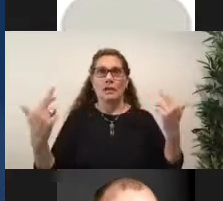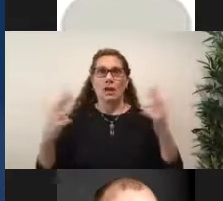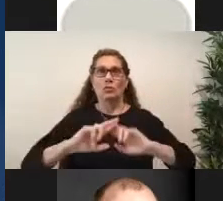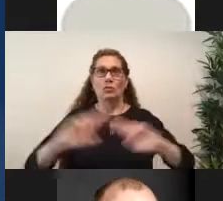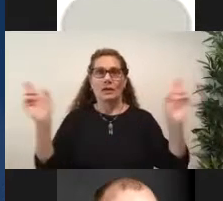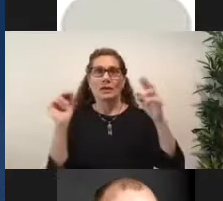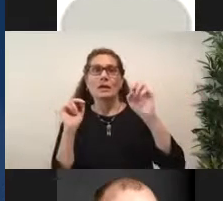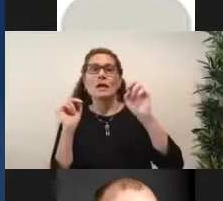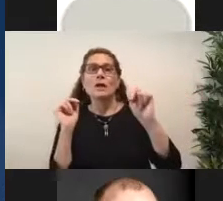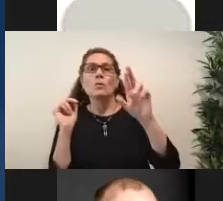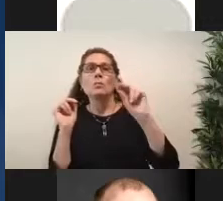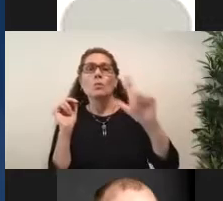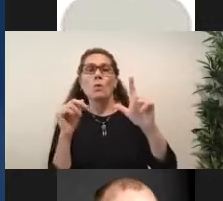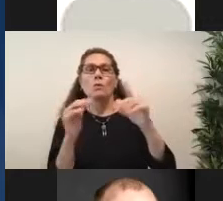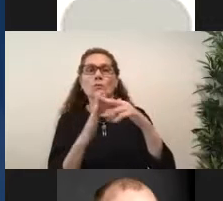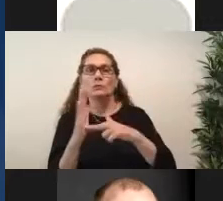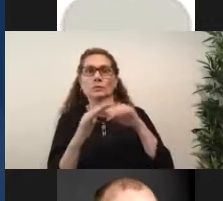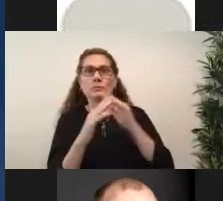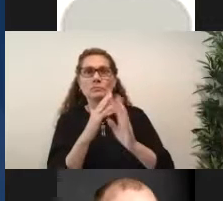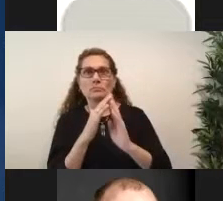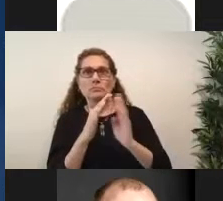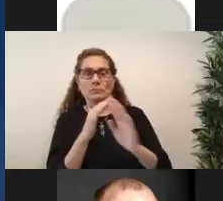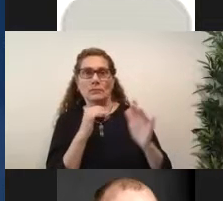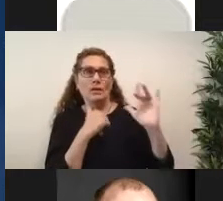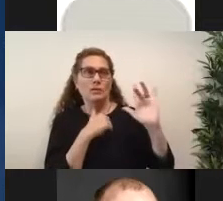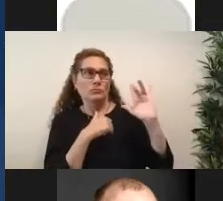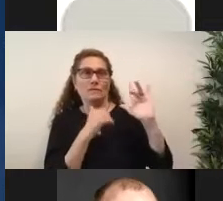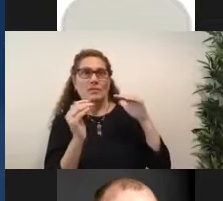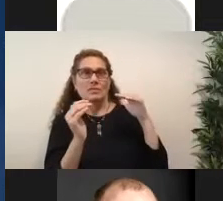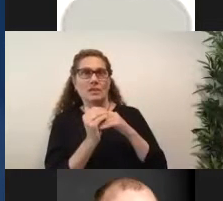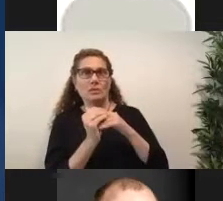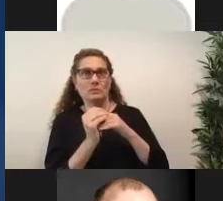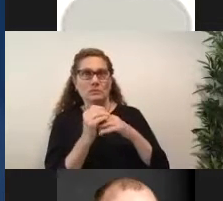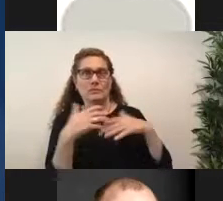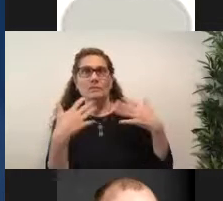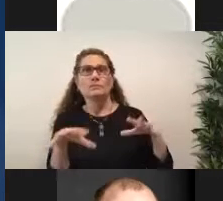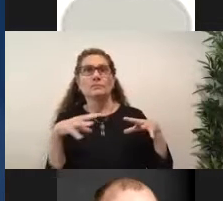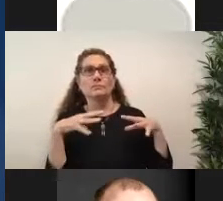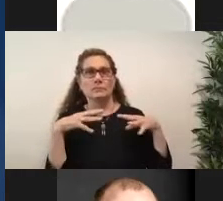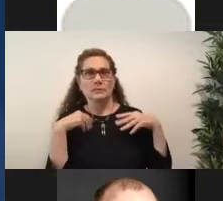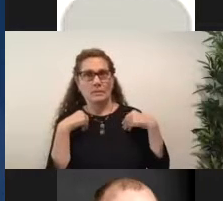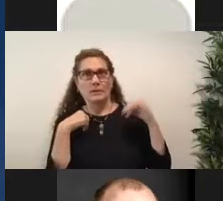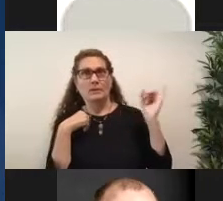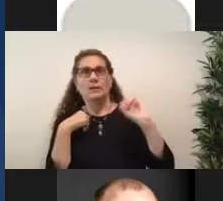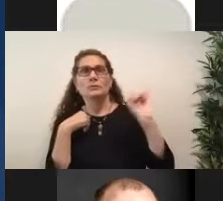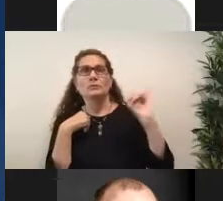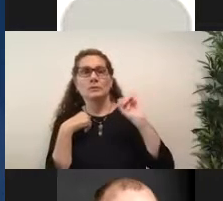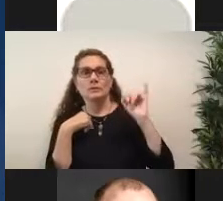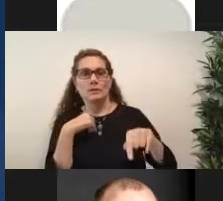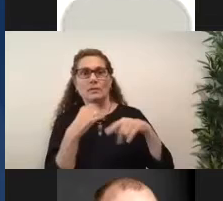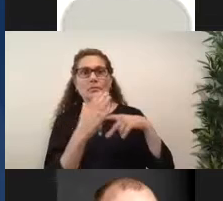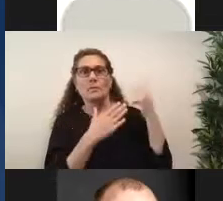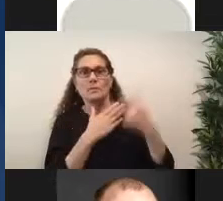currently covered by the budget-friendly plans offered through the health insurance marketplace. Now's the time to sign up or renew